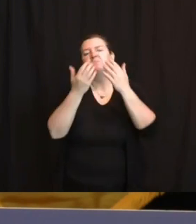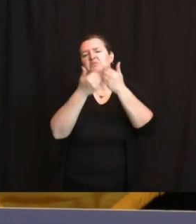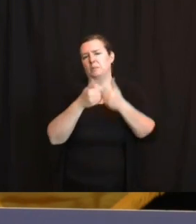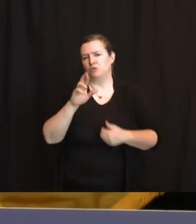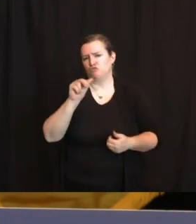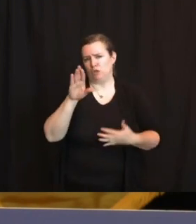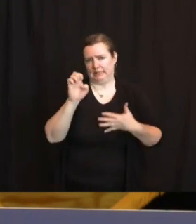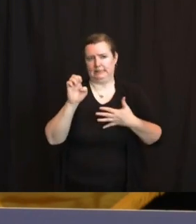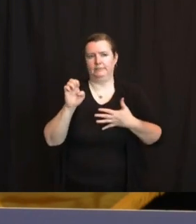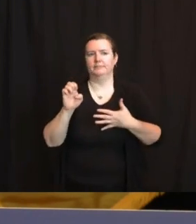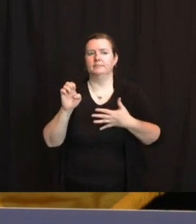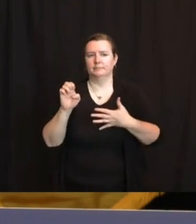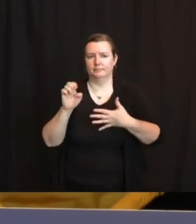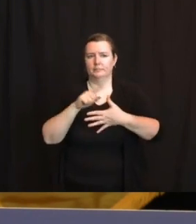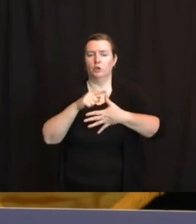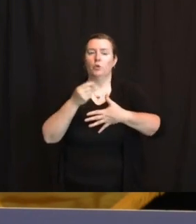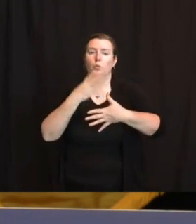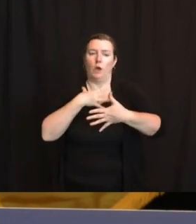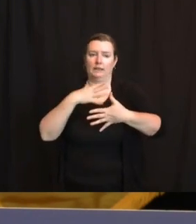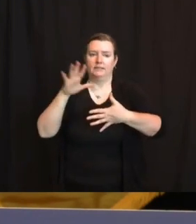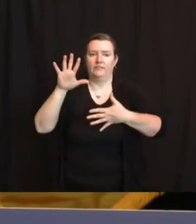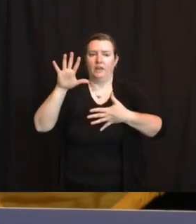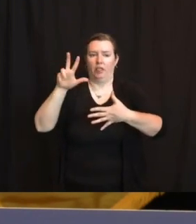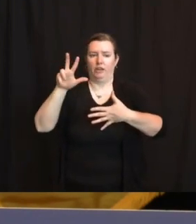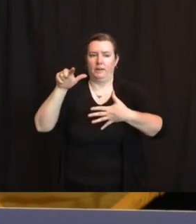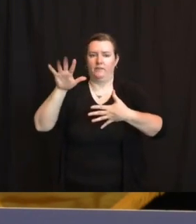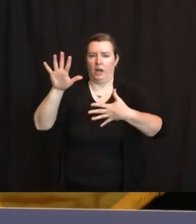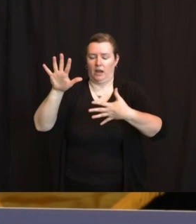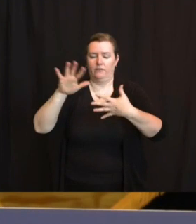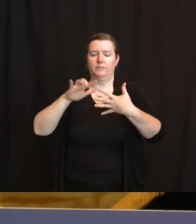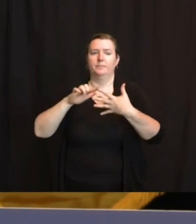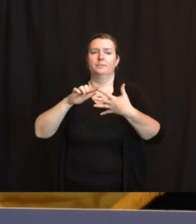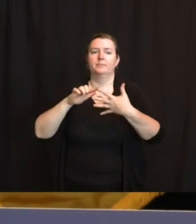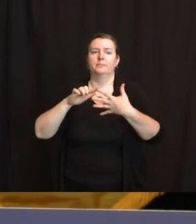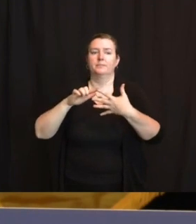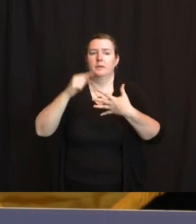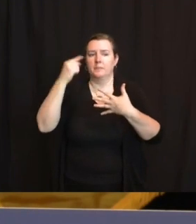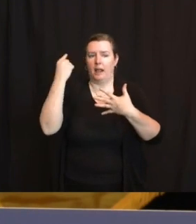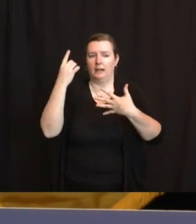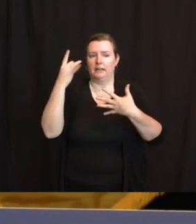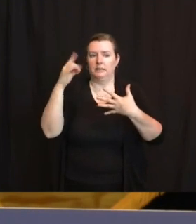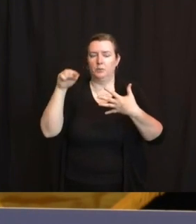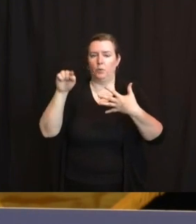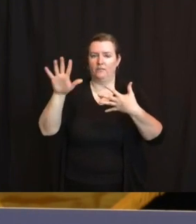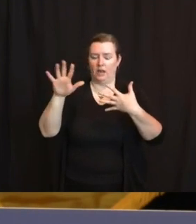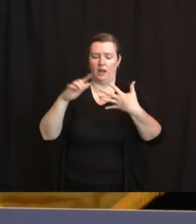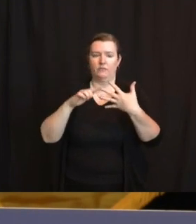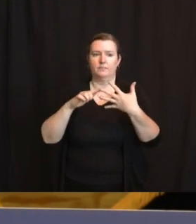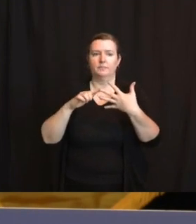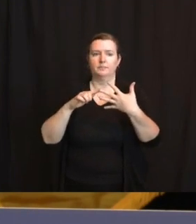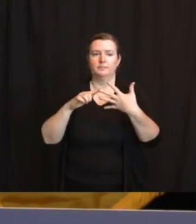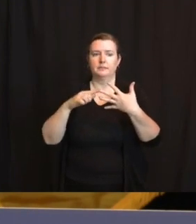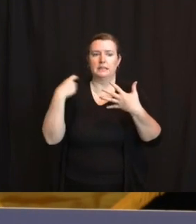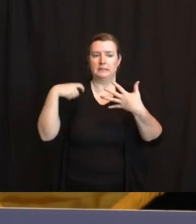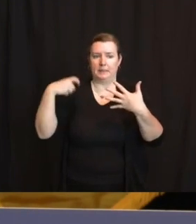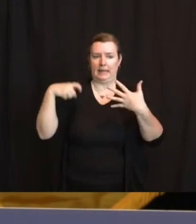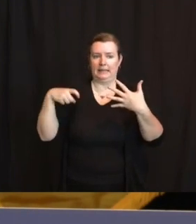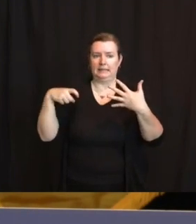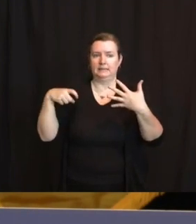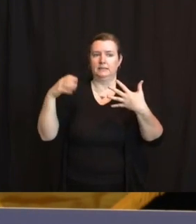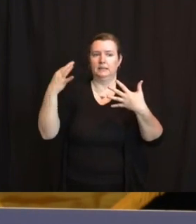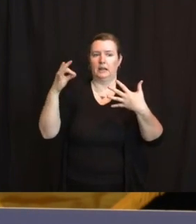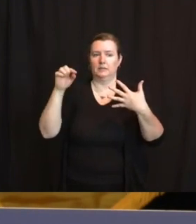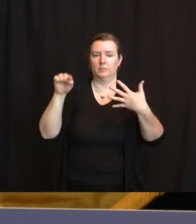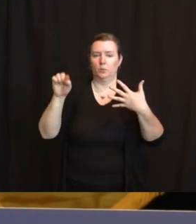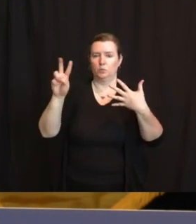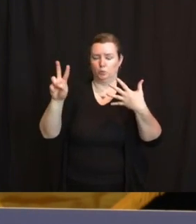follows: white, 53.5, black, 18.5, Hispanic,